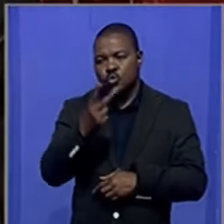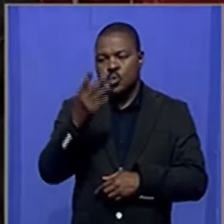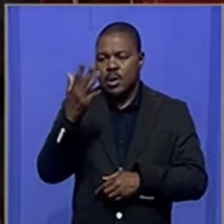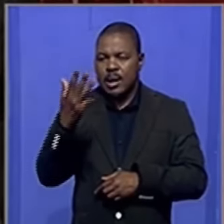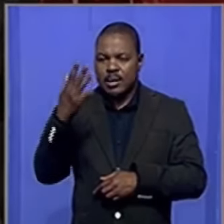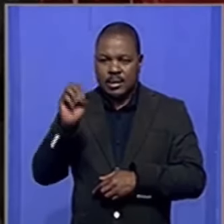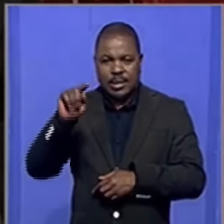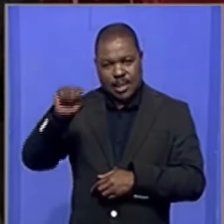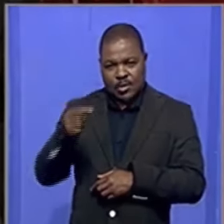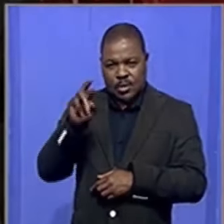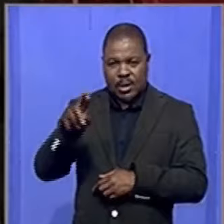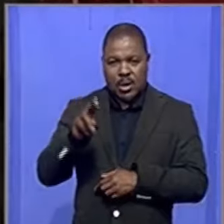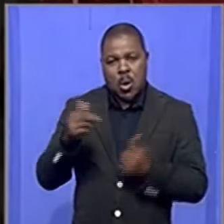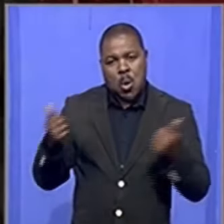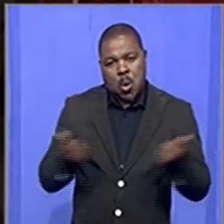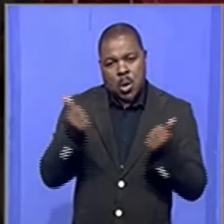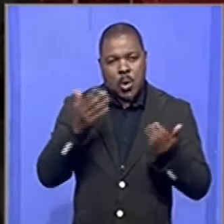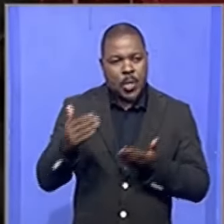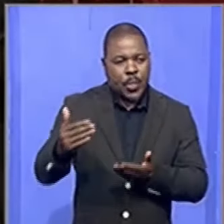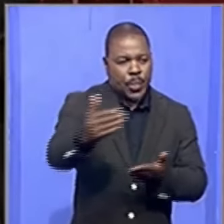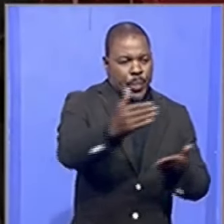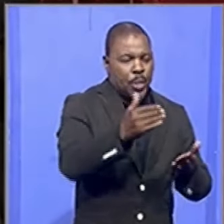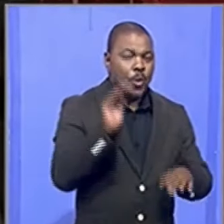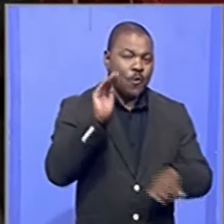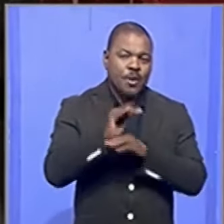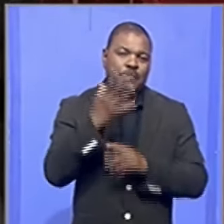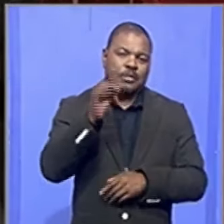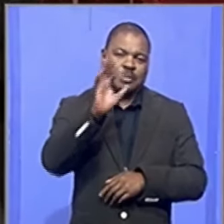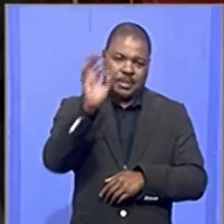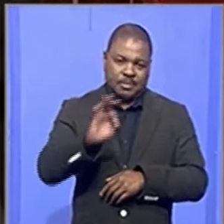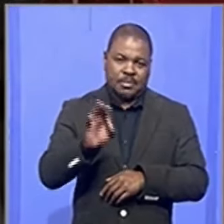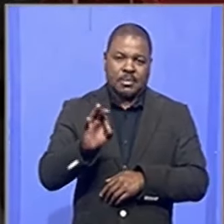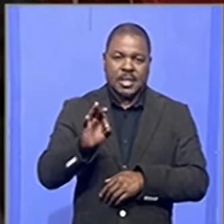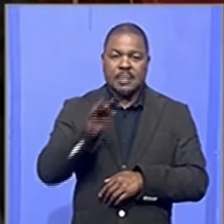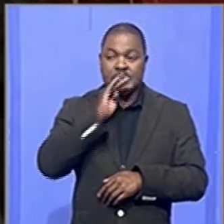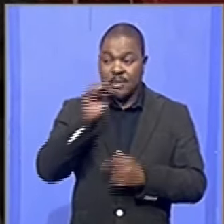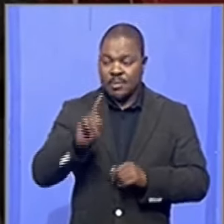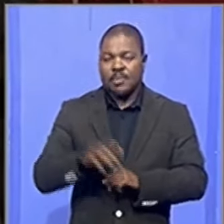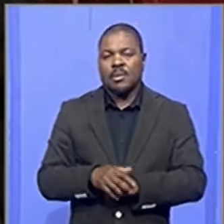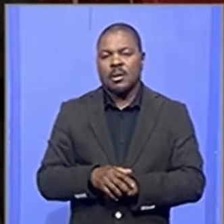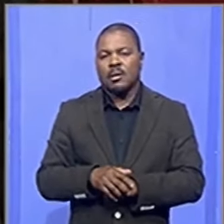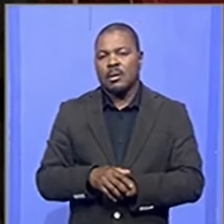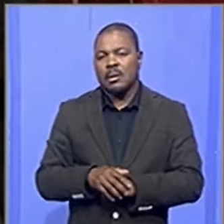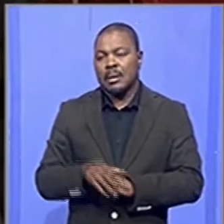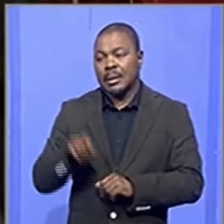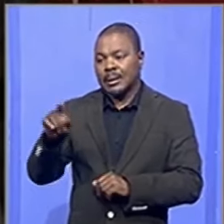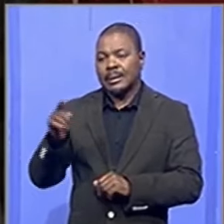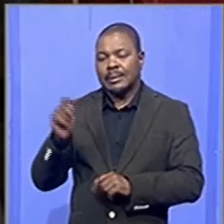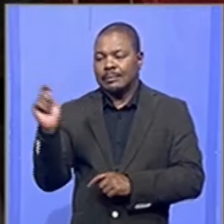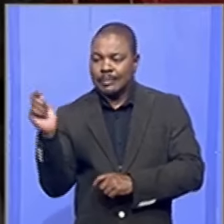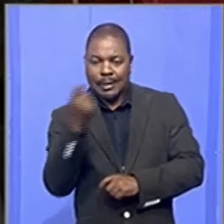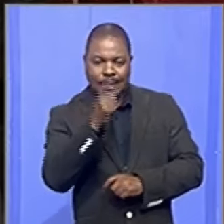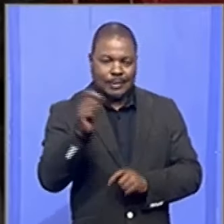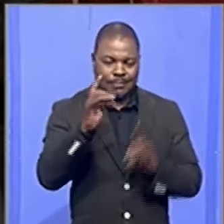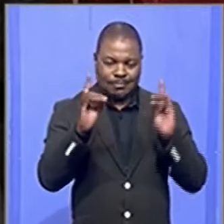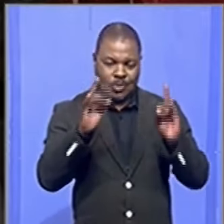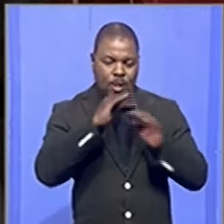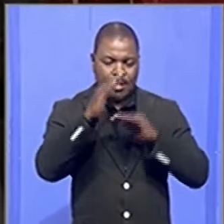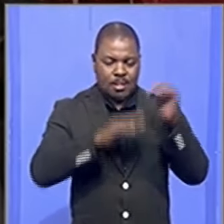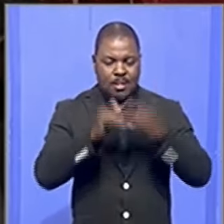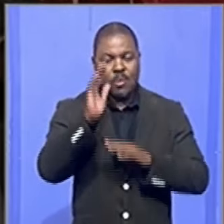290,000. So we've already raised more than 50%. So nothing stops that tennis court from being